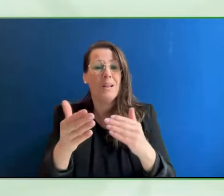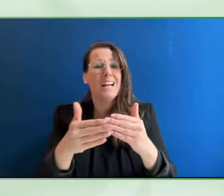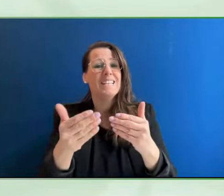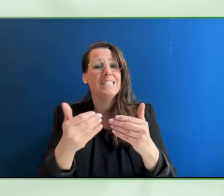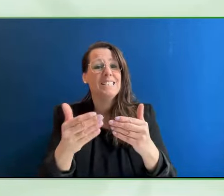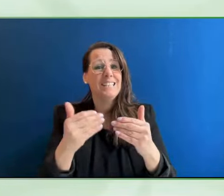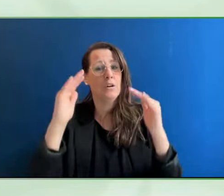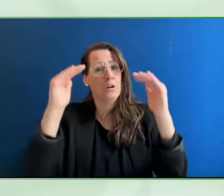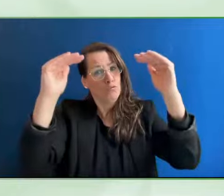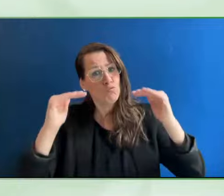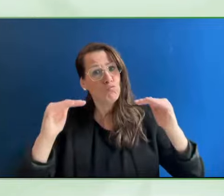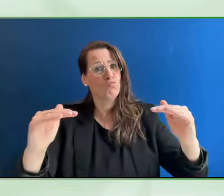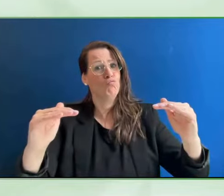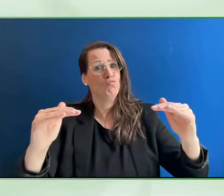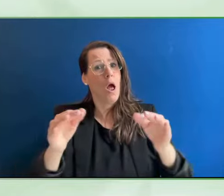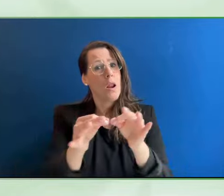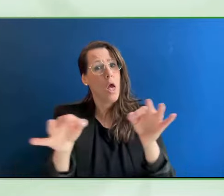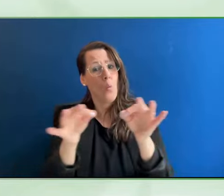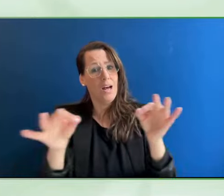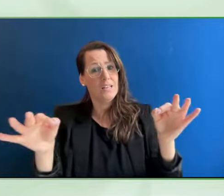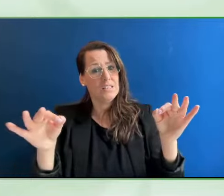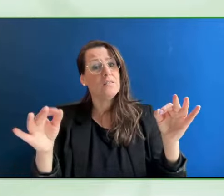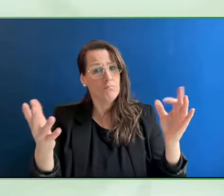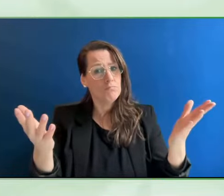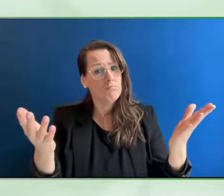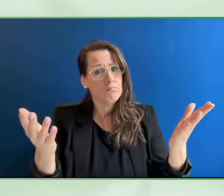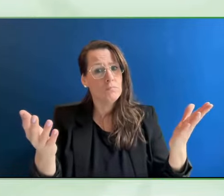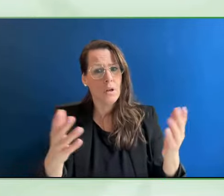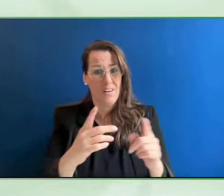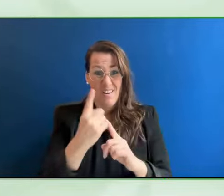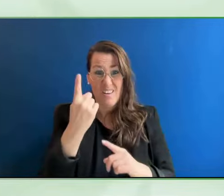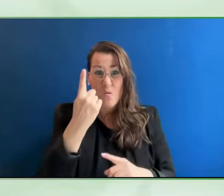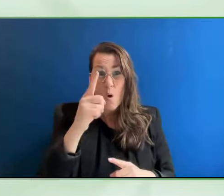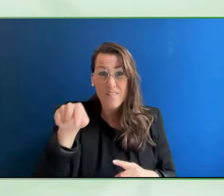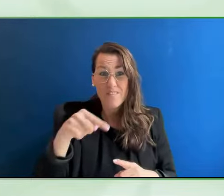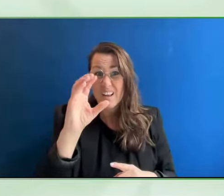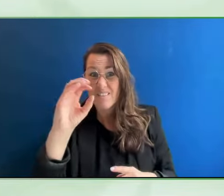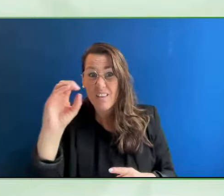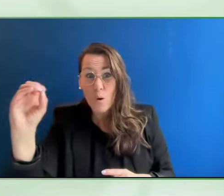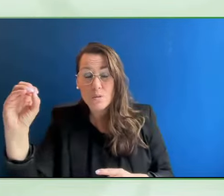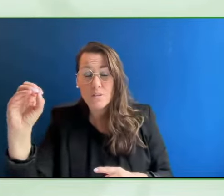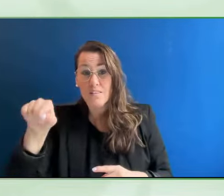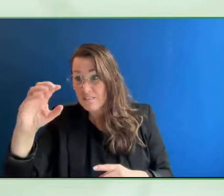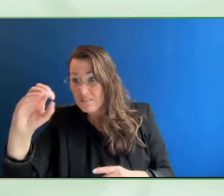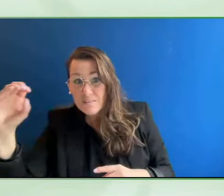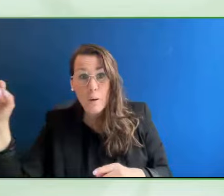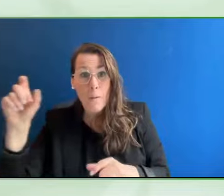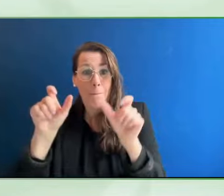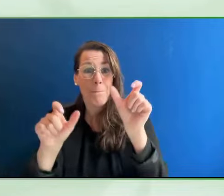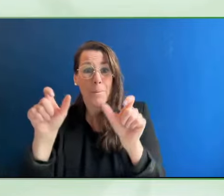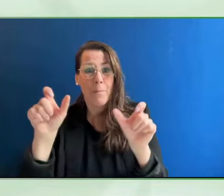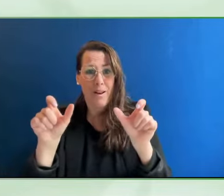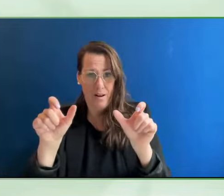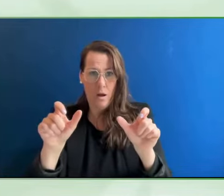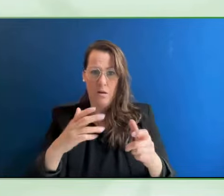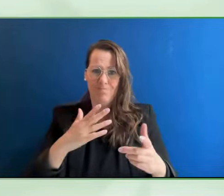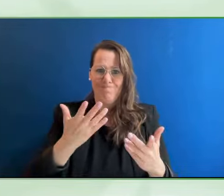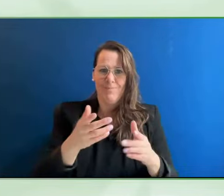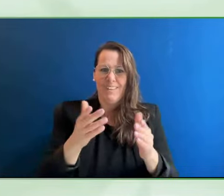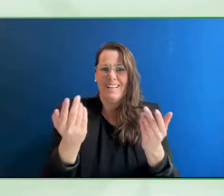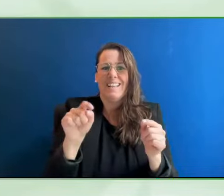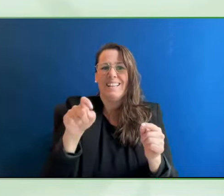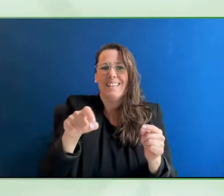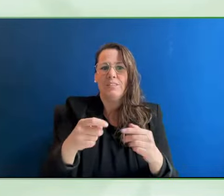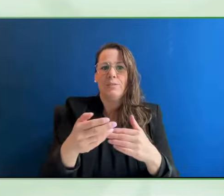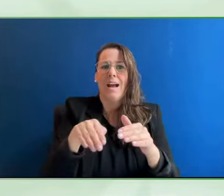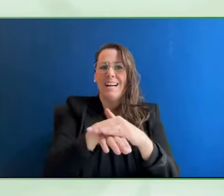and people who are older and of this reason slower. And so we started it